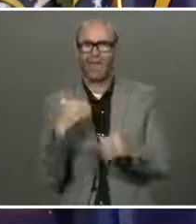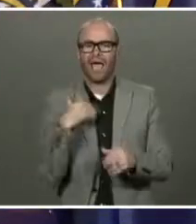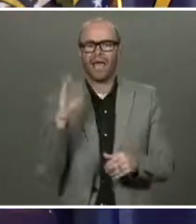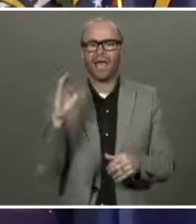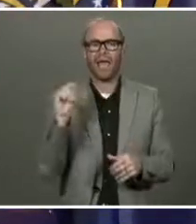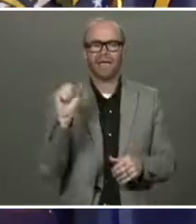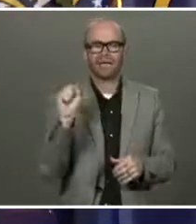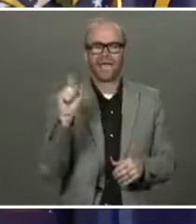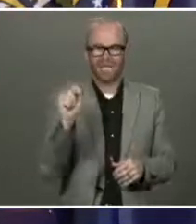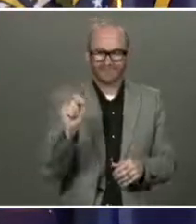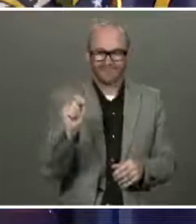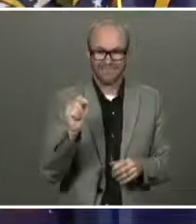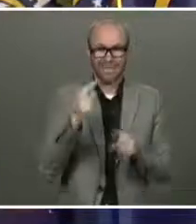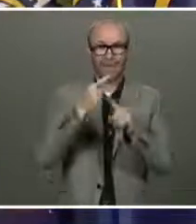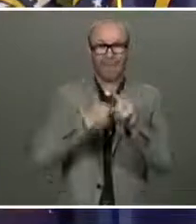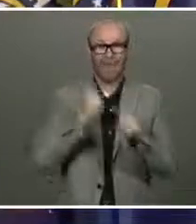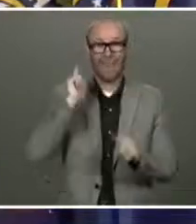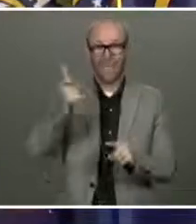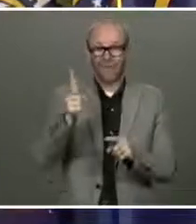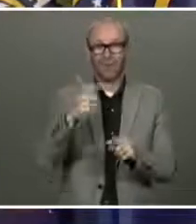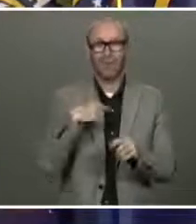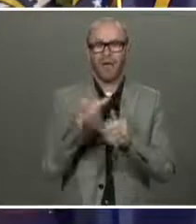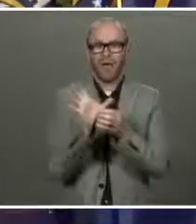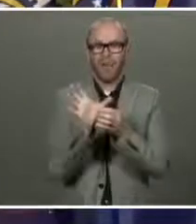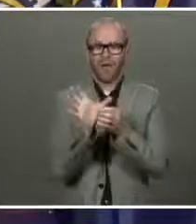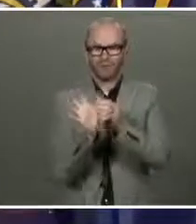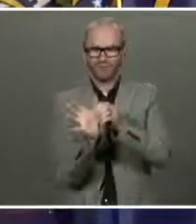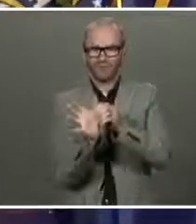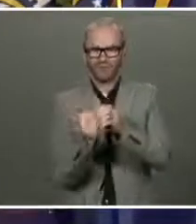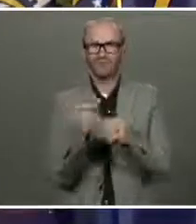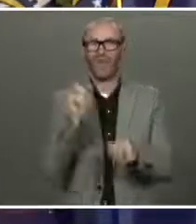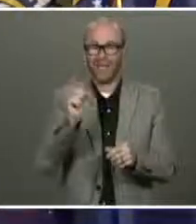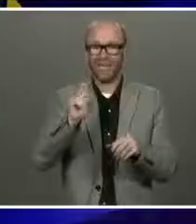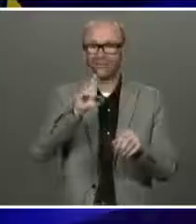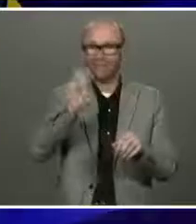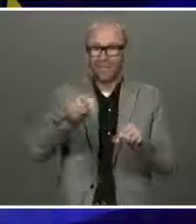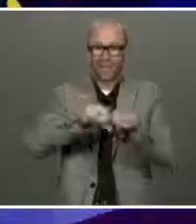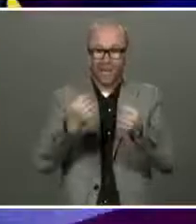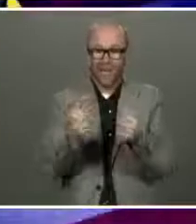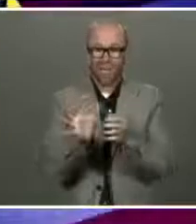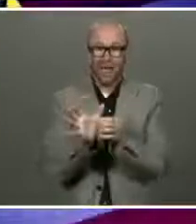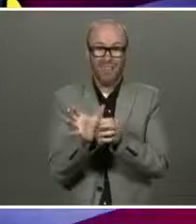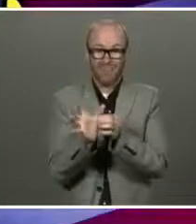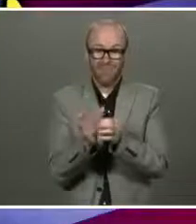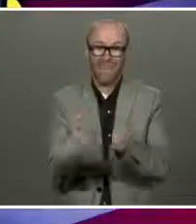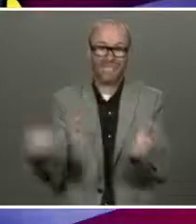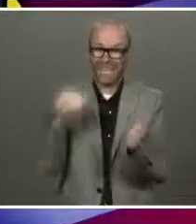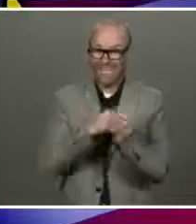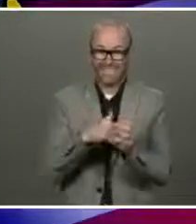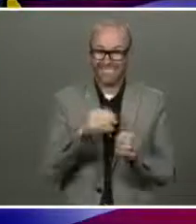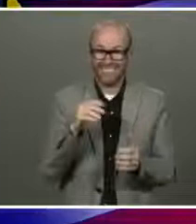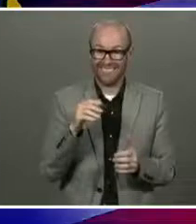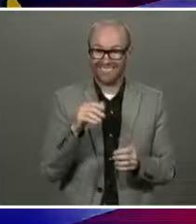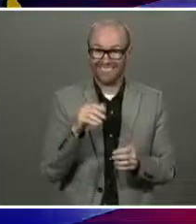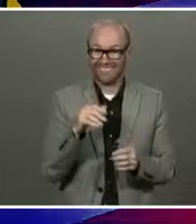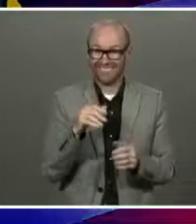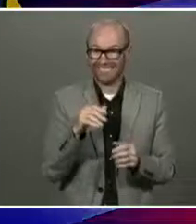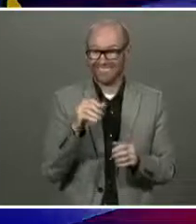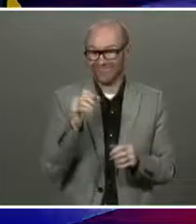they took it off a month later, and my thumb had healed crooked, so I had to have it rebroken. Literally, they just put me out, and the doctor